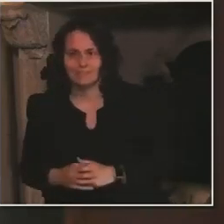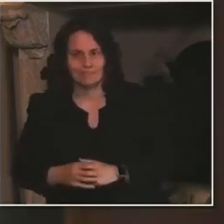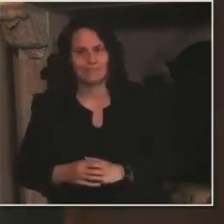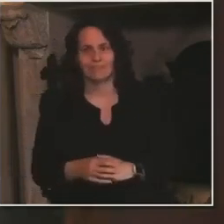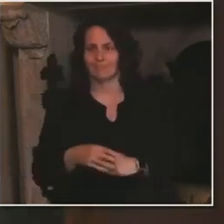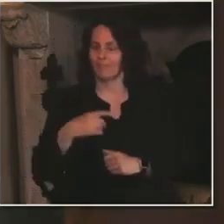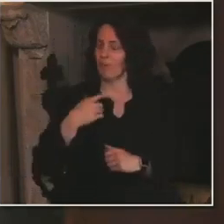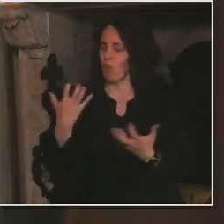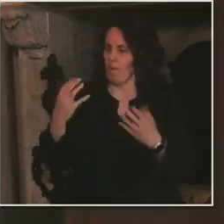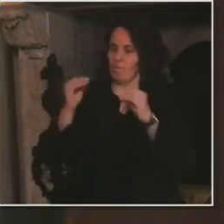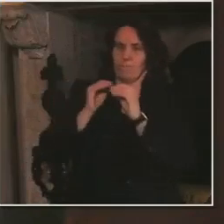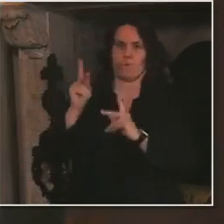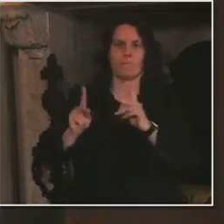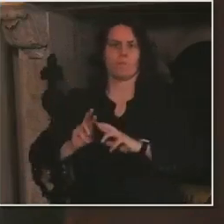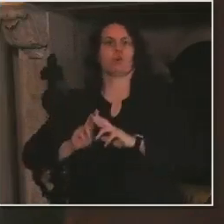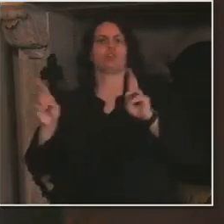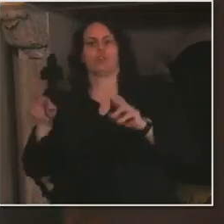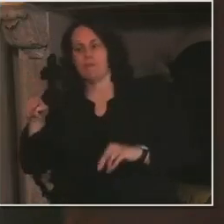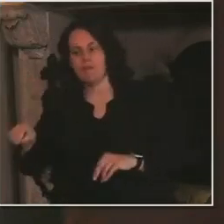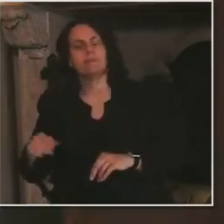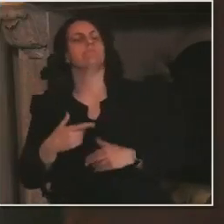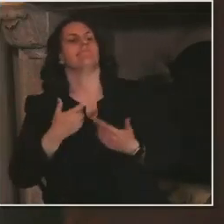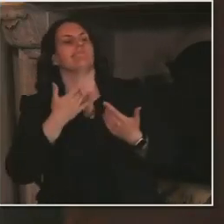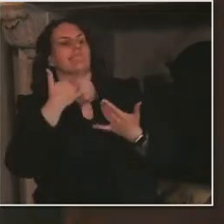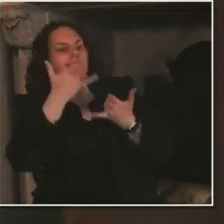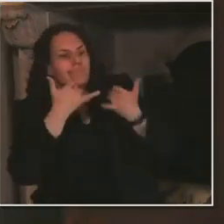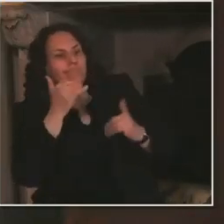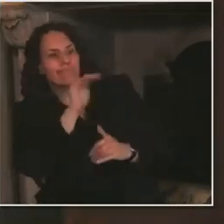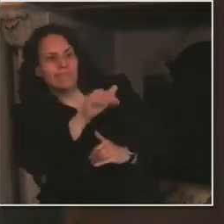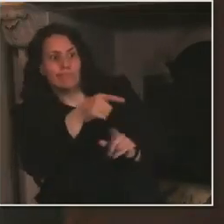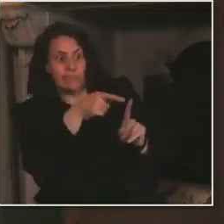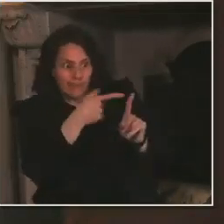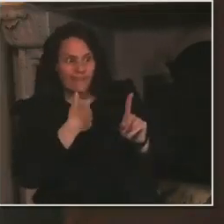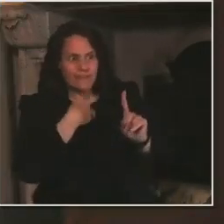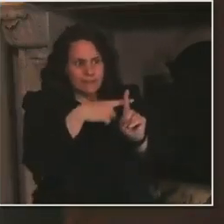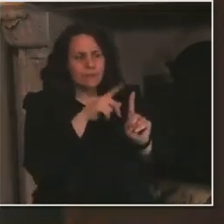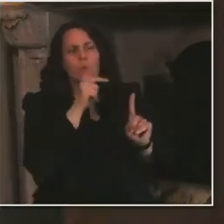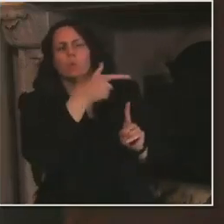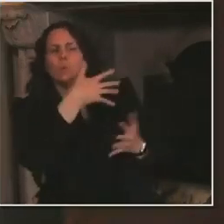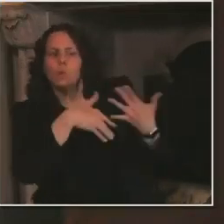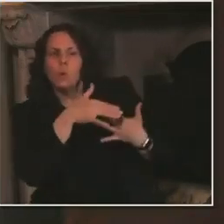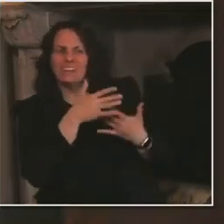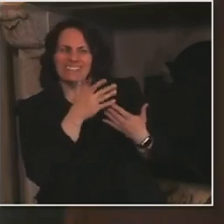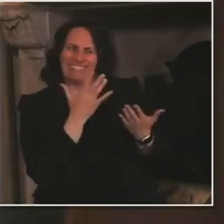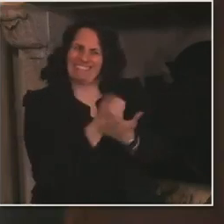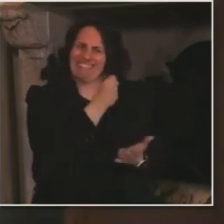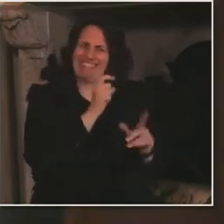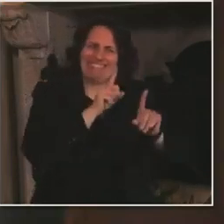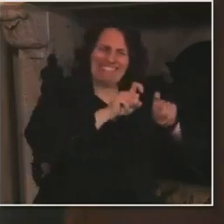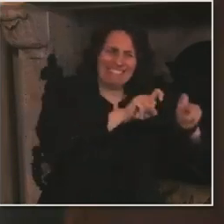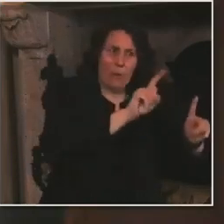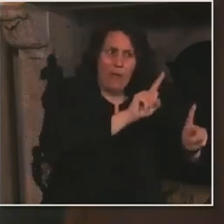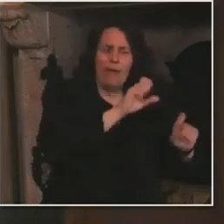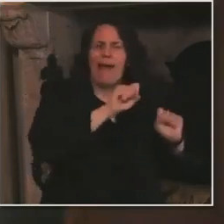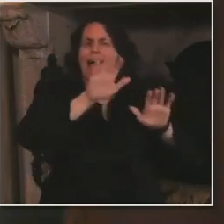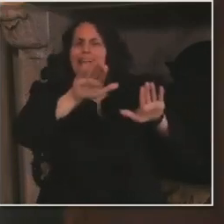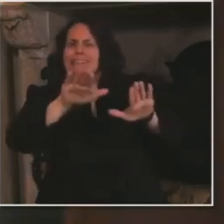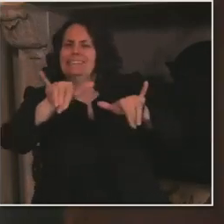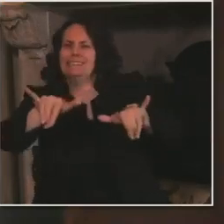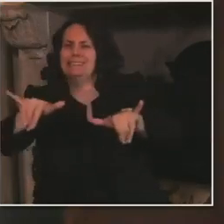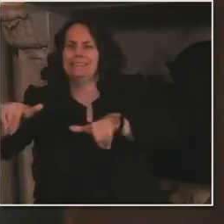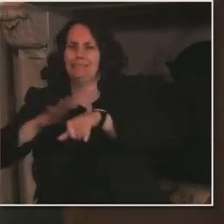testing goal is not a gating criteria, it along with our contact tracing goal are critical